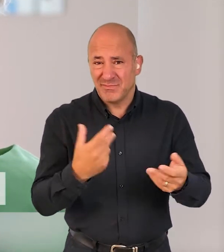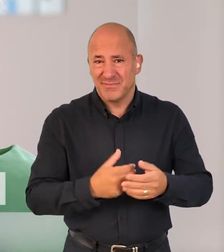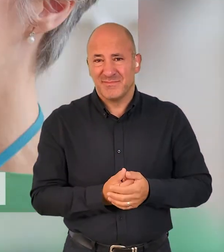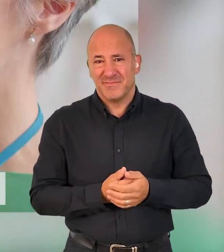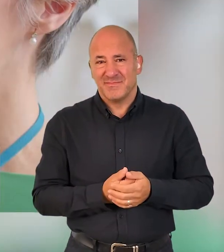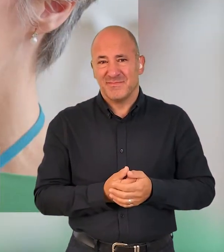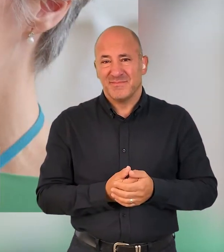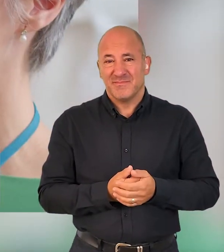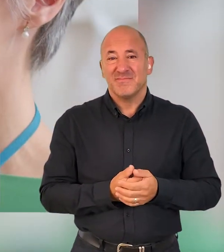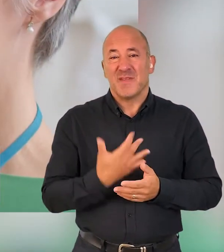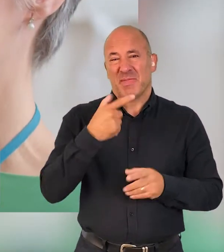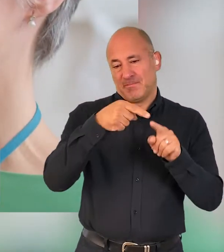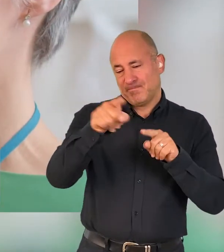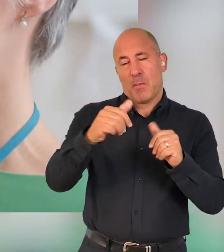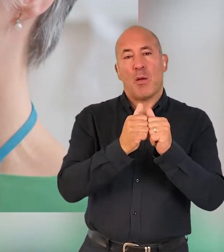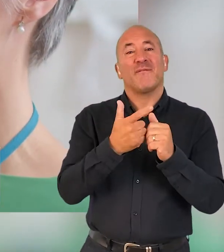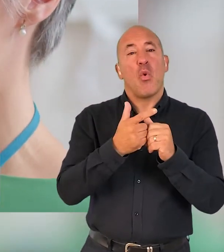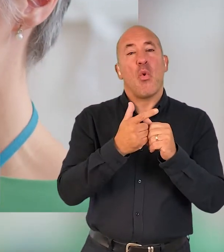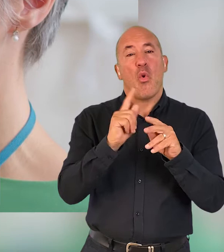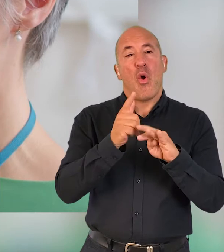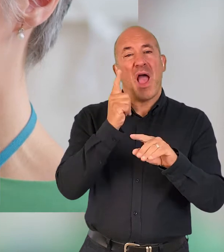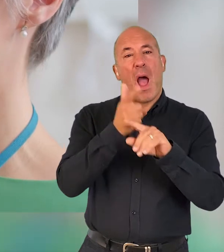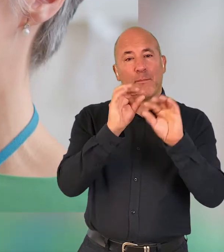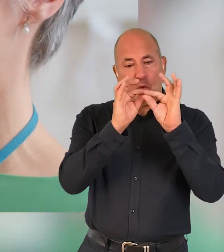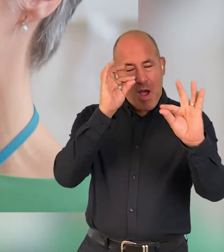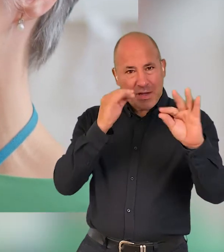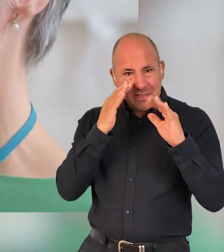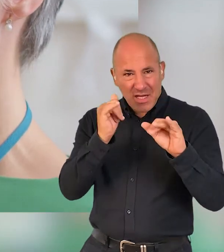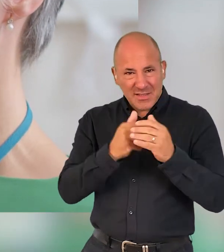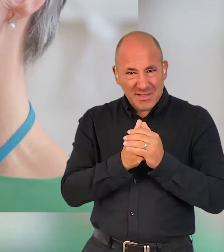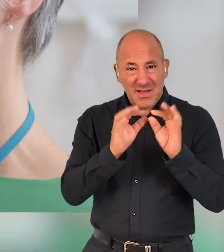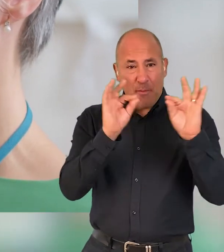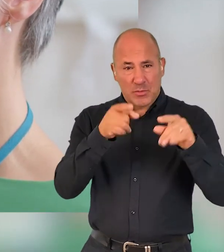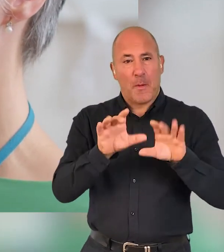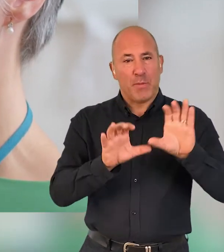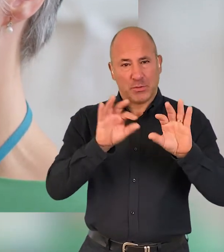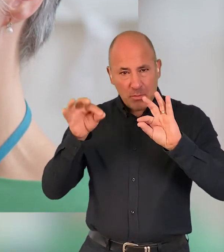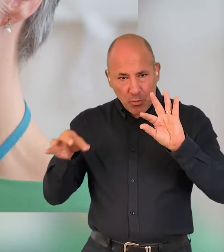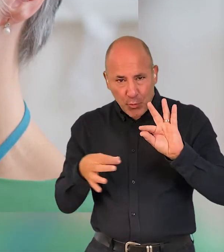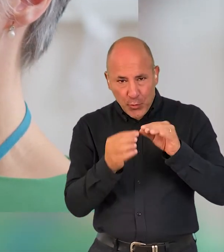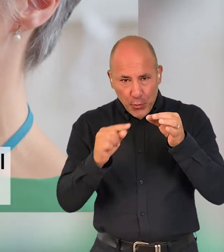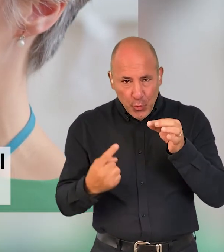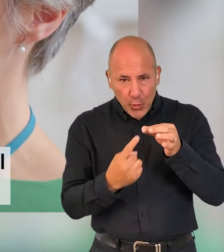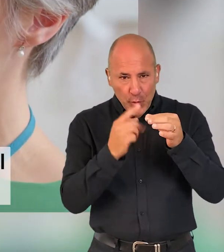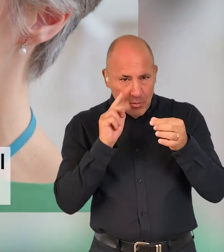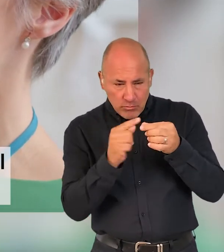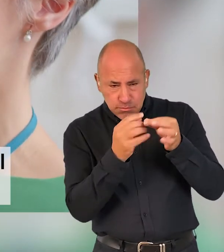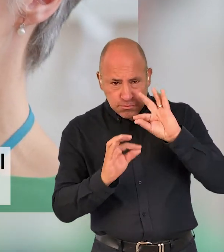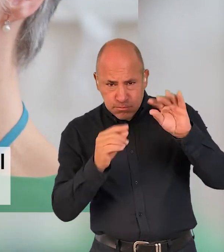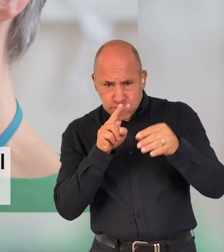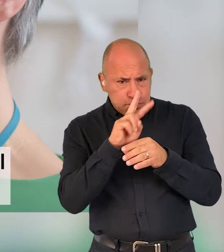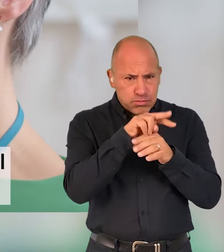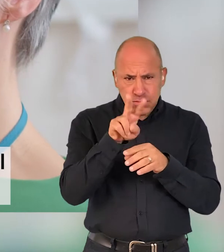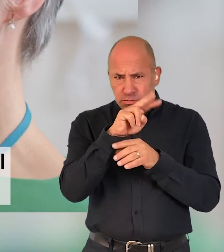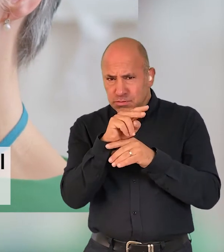tests. They would also probably want to send you for a camera test. This is when a camera is passed into the back passage so that it can go up